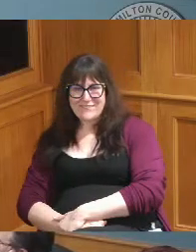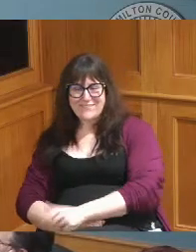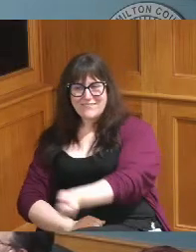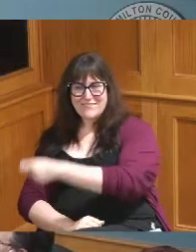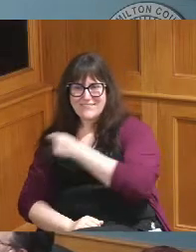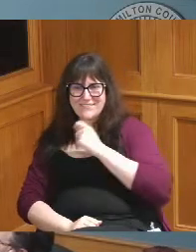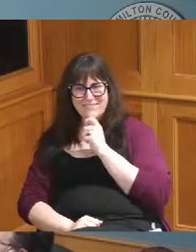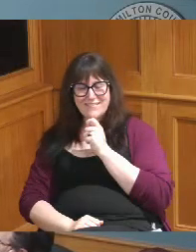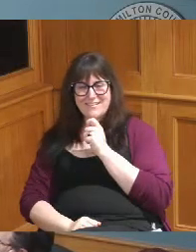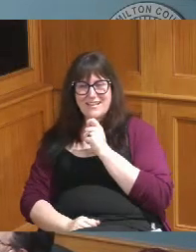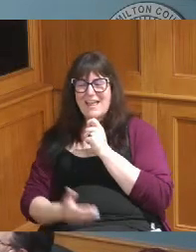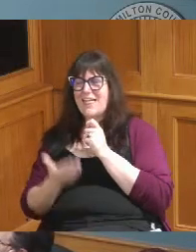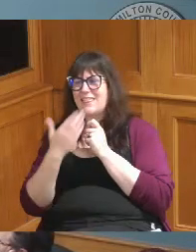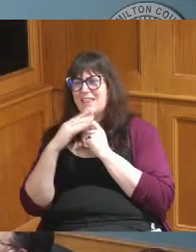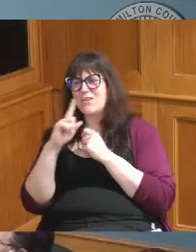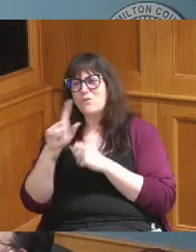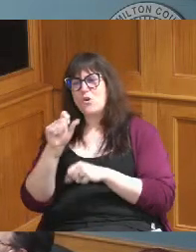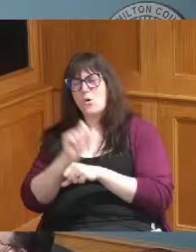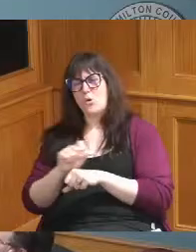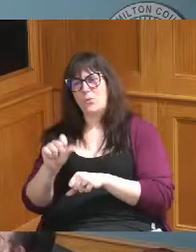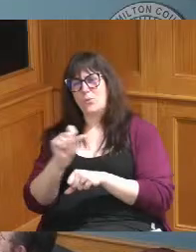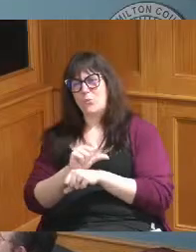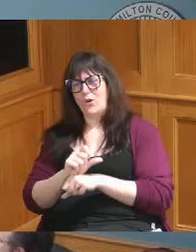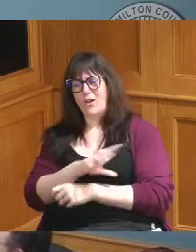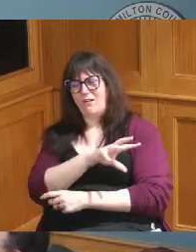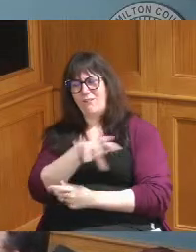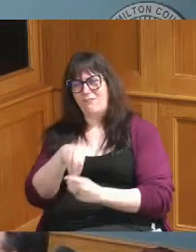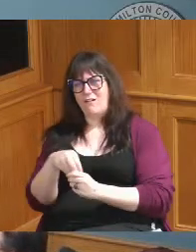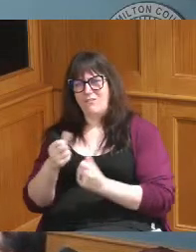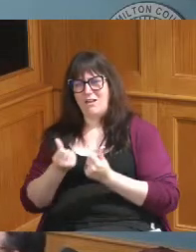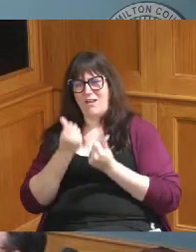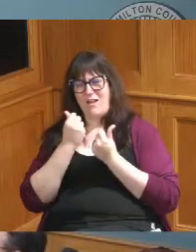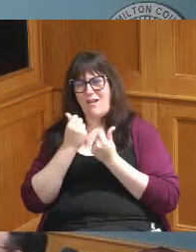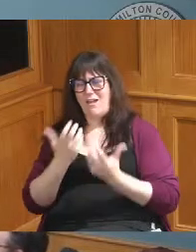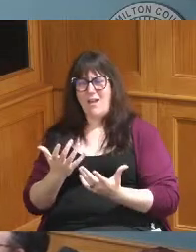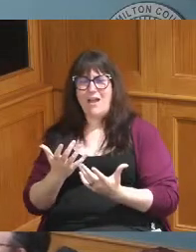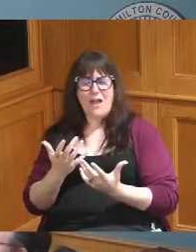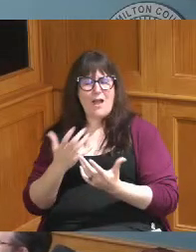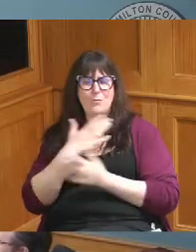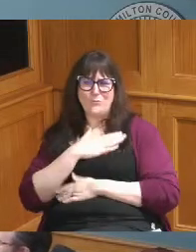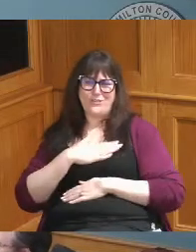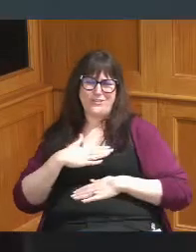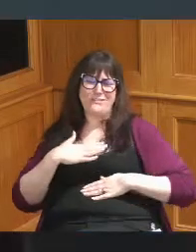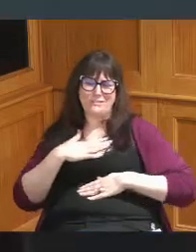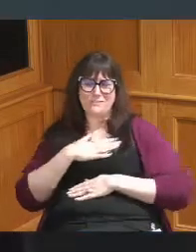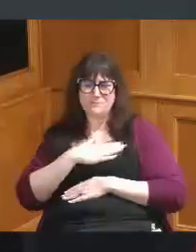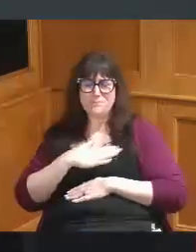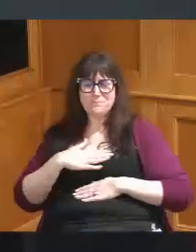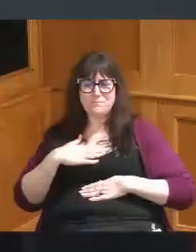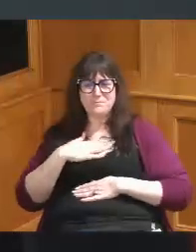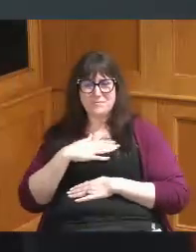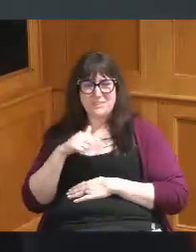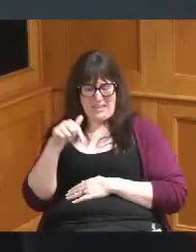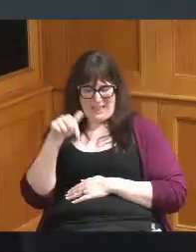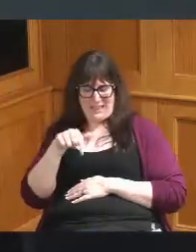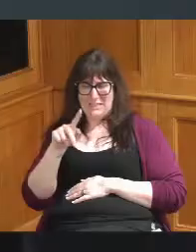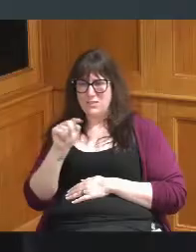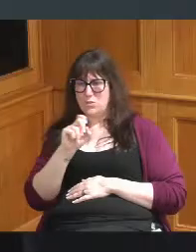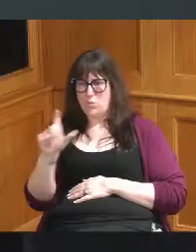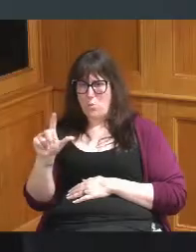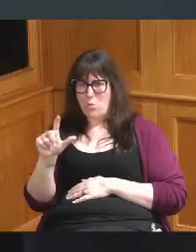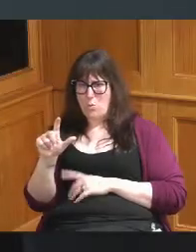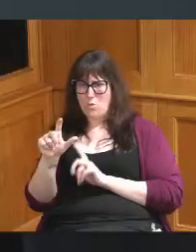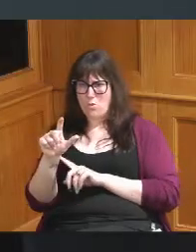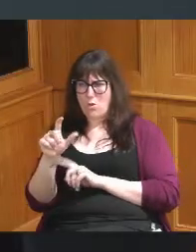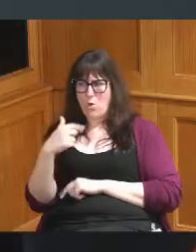Thank you for all your hard work, everyone that was involved in this. I certainly appreciate it. This is a tool that